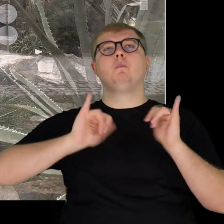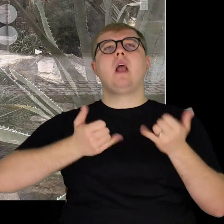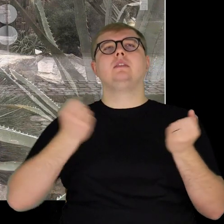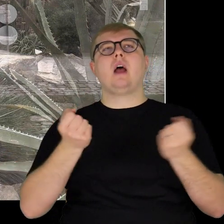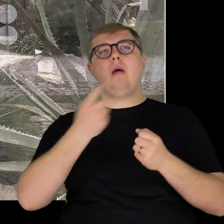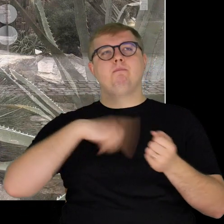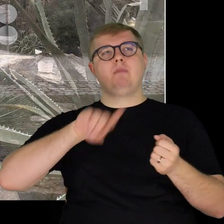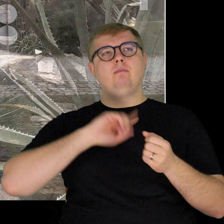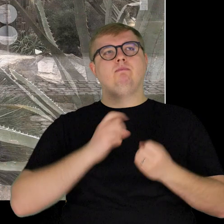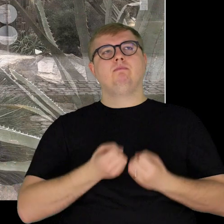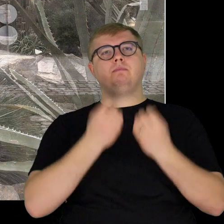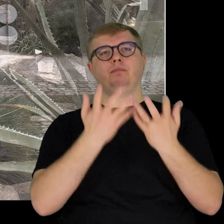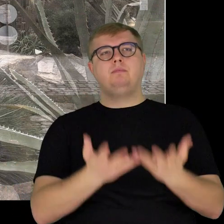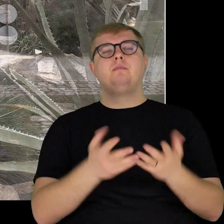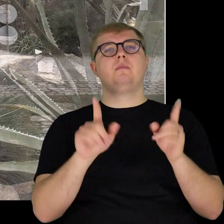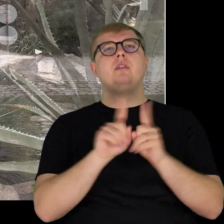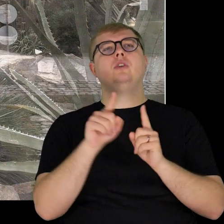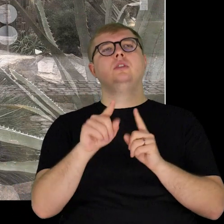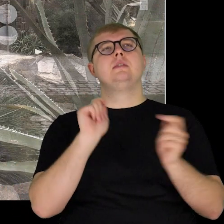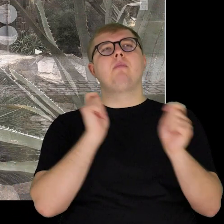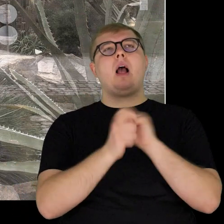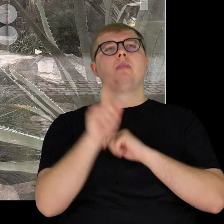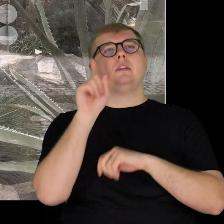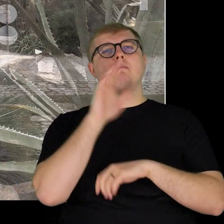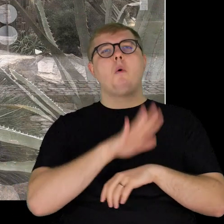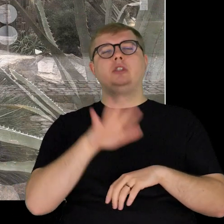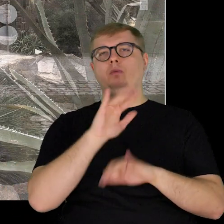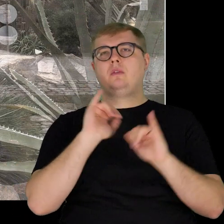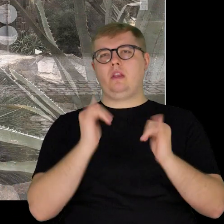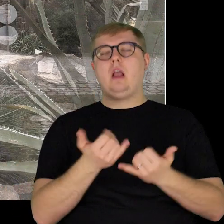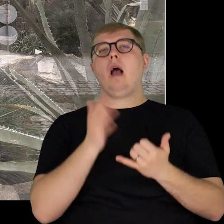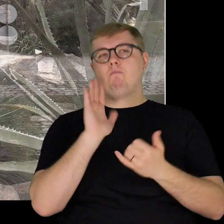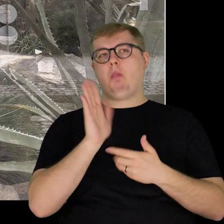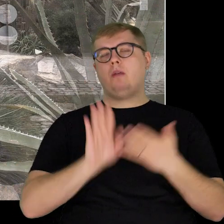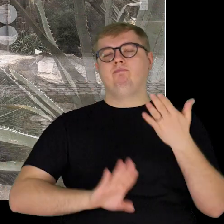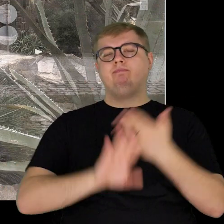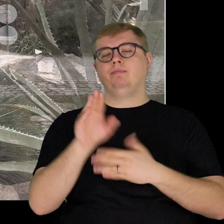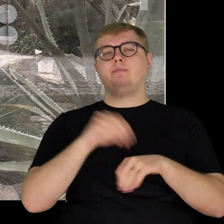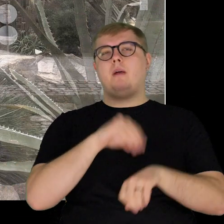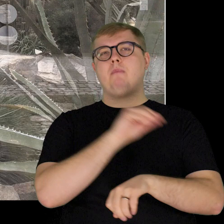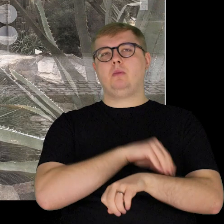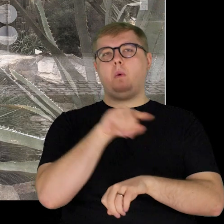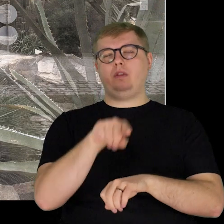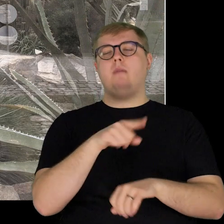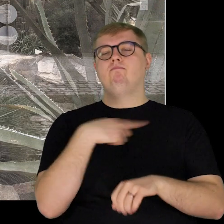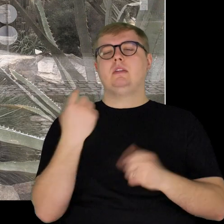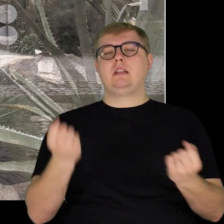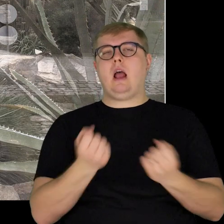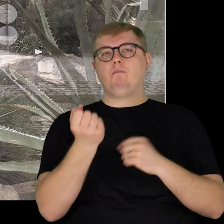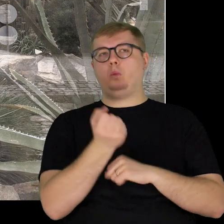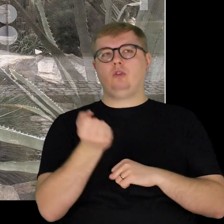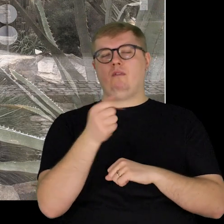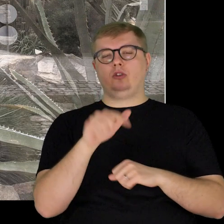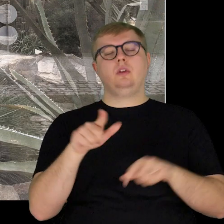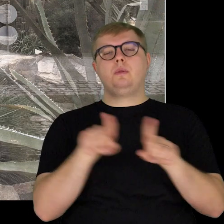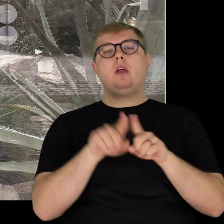the change in society, then presenting you the method that we have been trying to develop